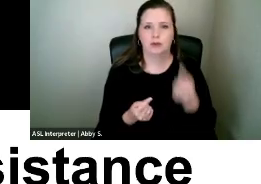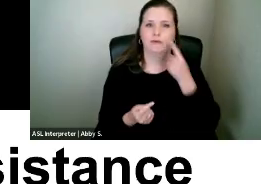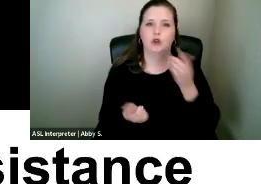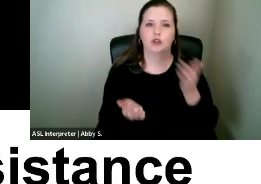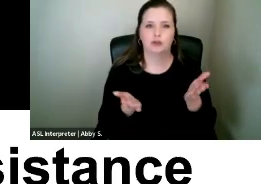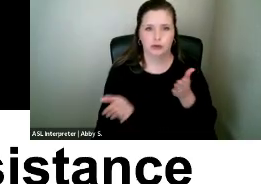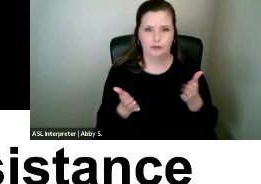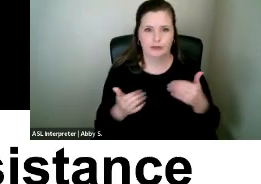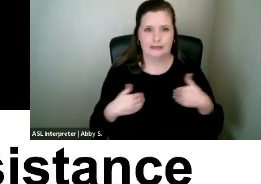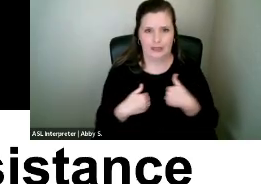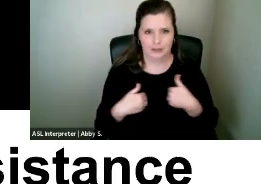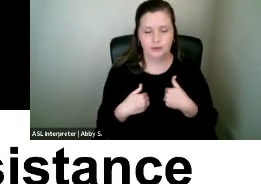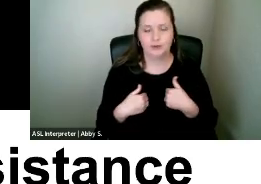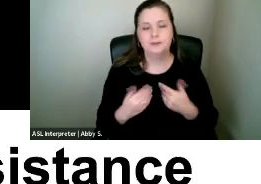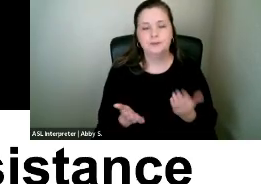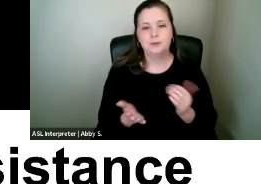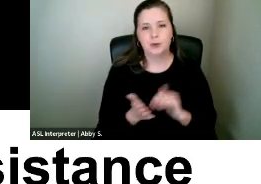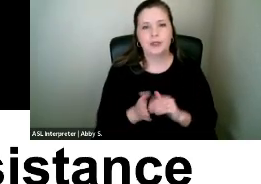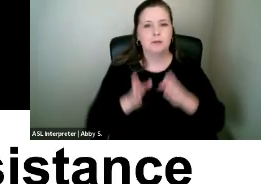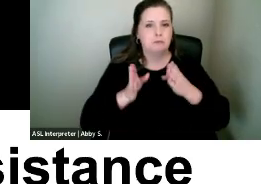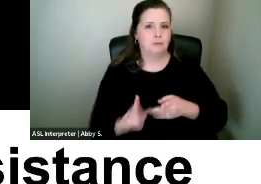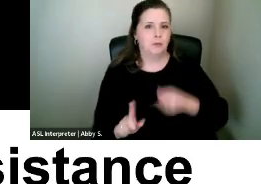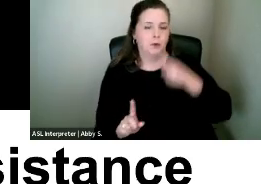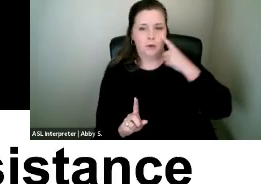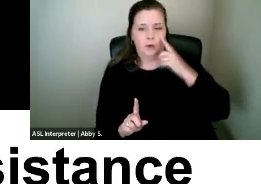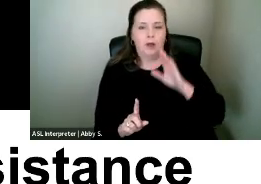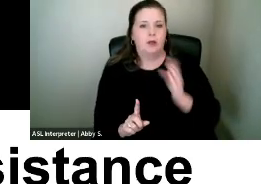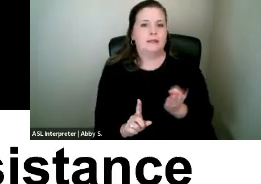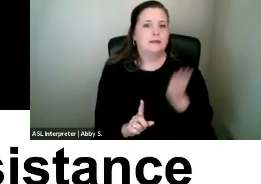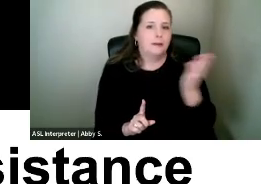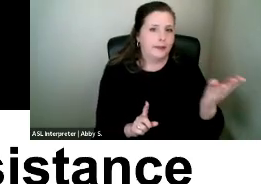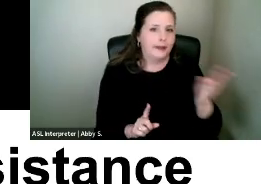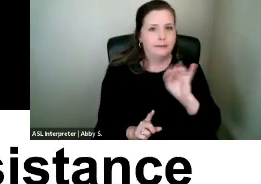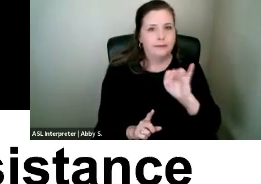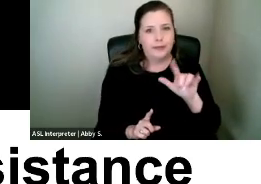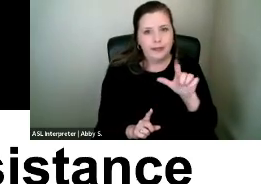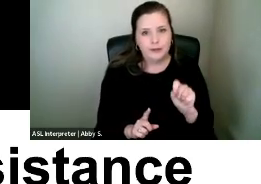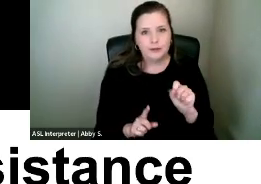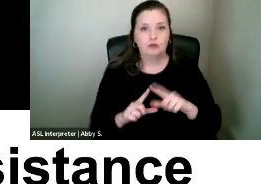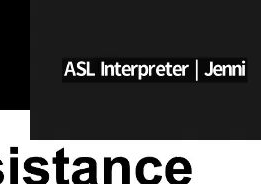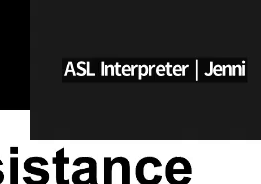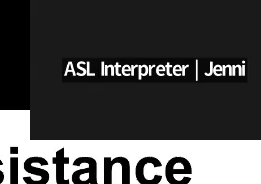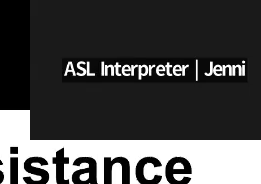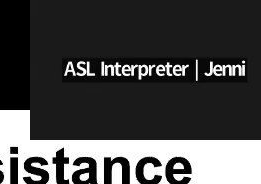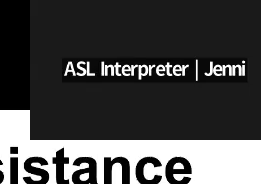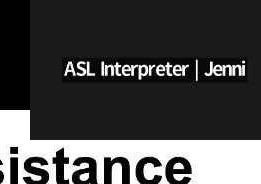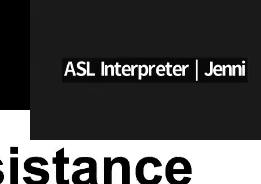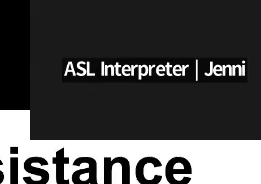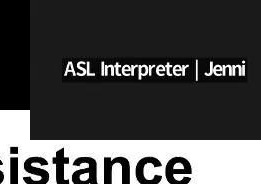submit any bills, receipts, or estimates for this coverage.